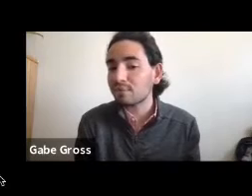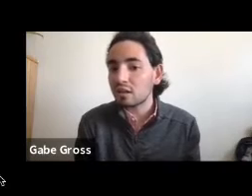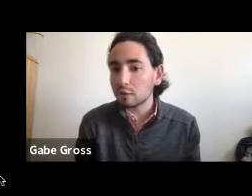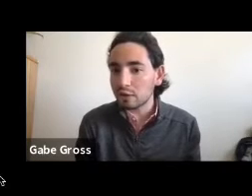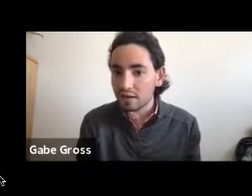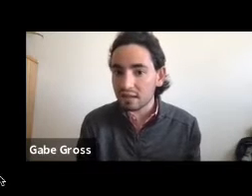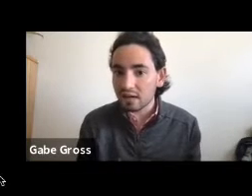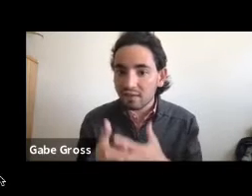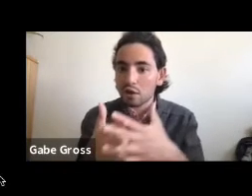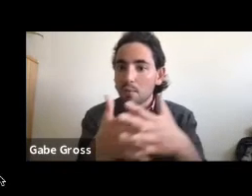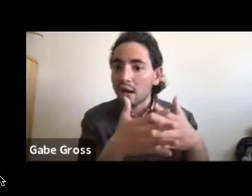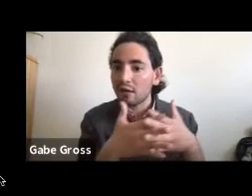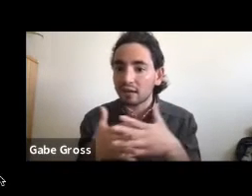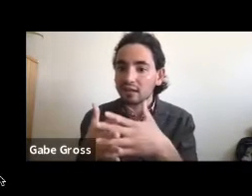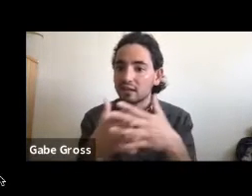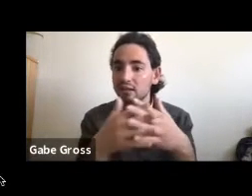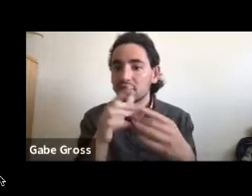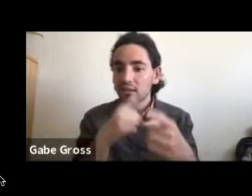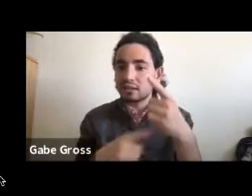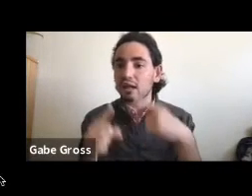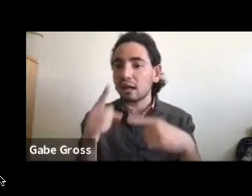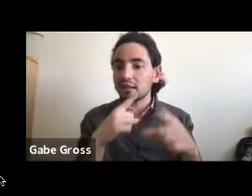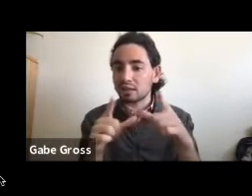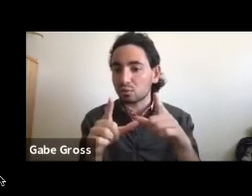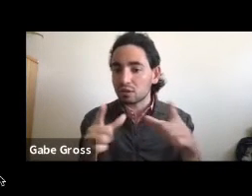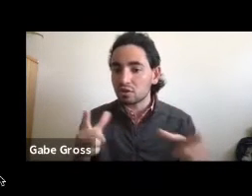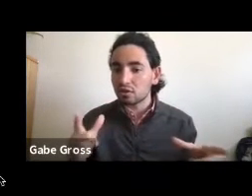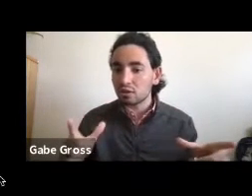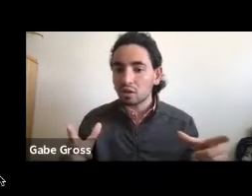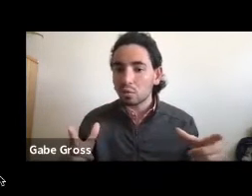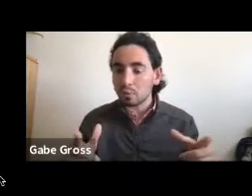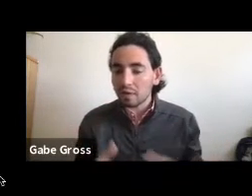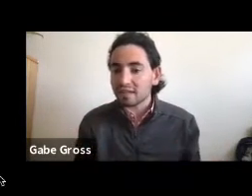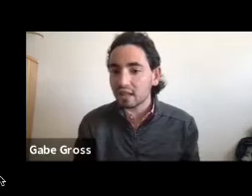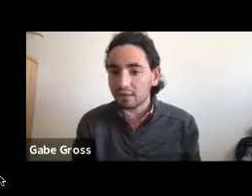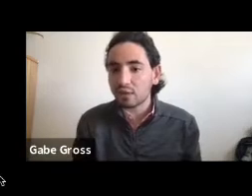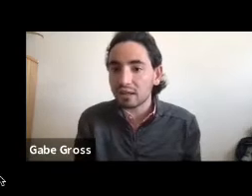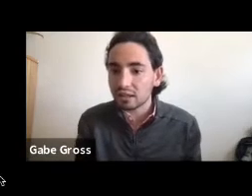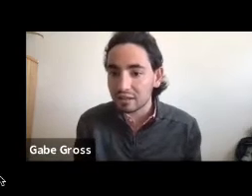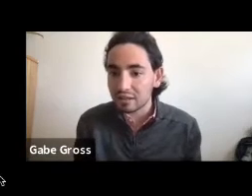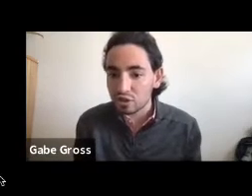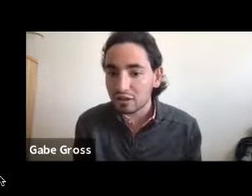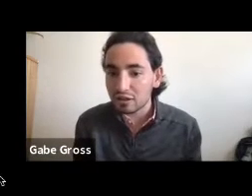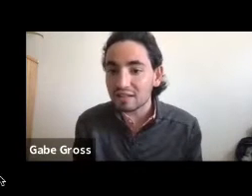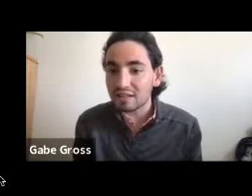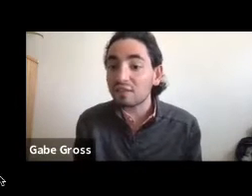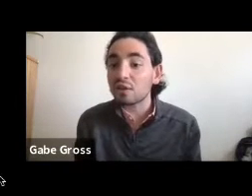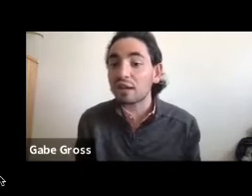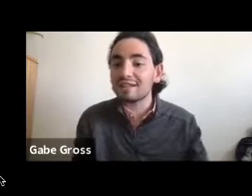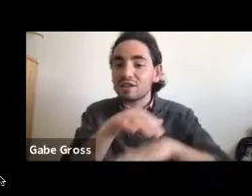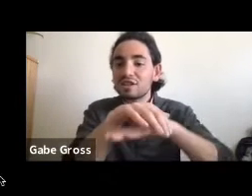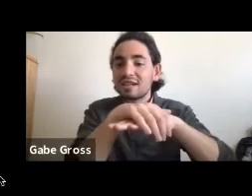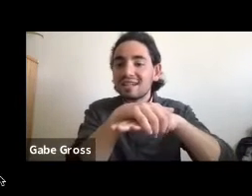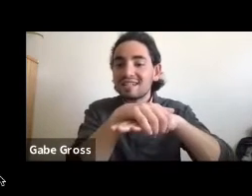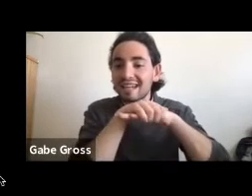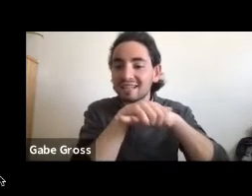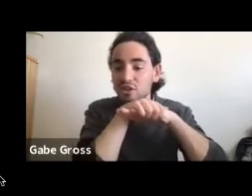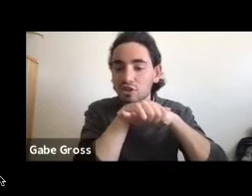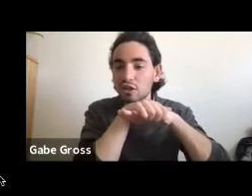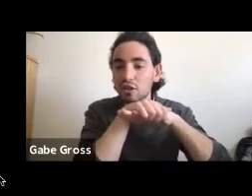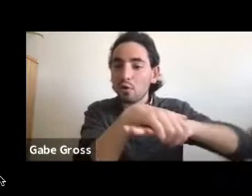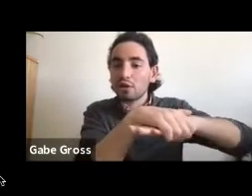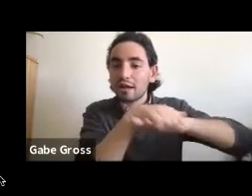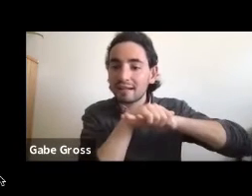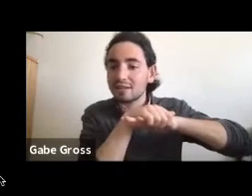another language. So we know the sign for American Sign Language. What about the sign for English? The sign for